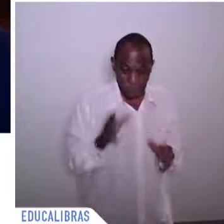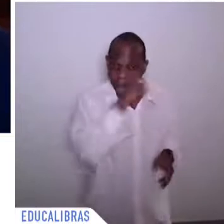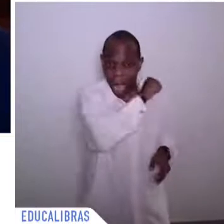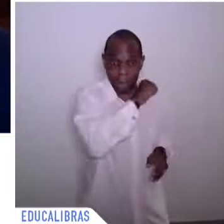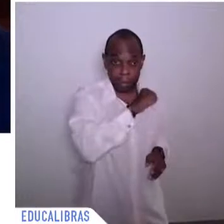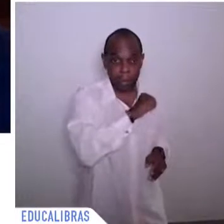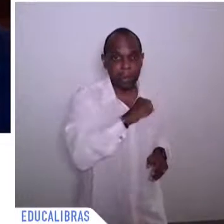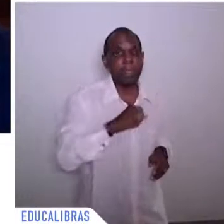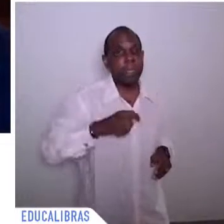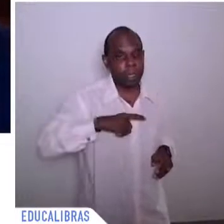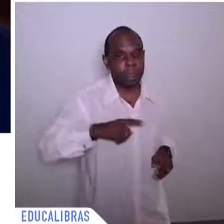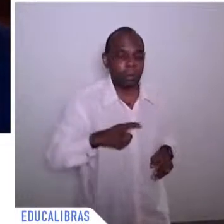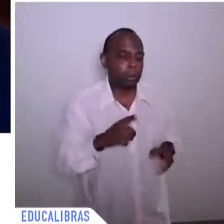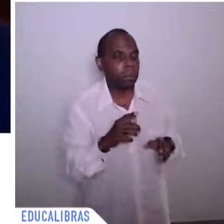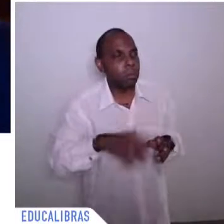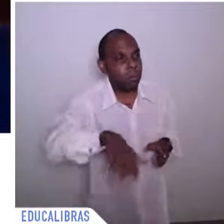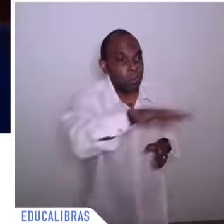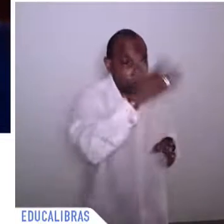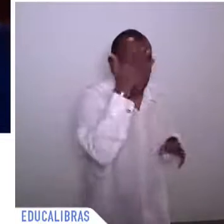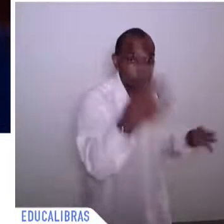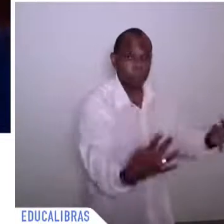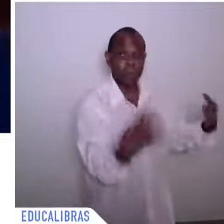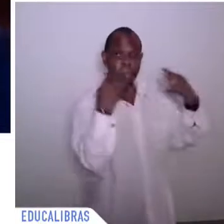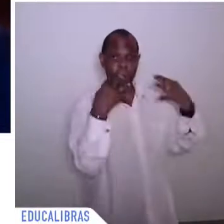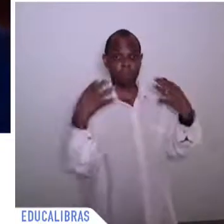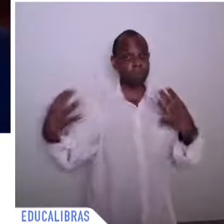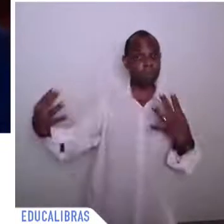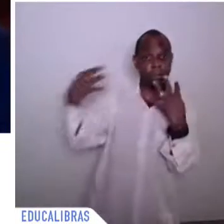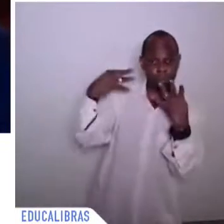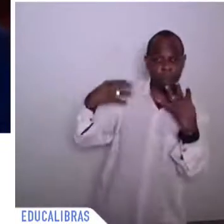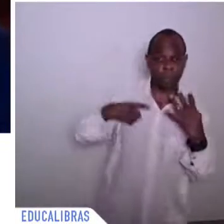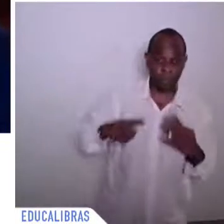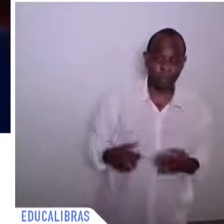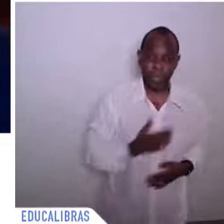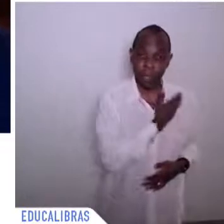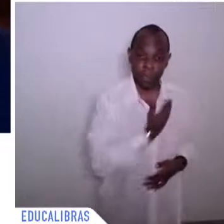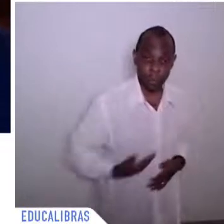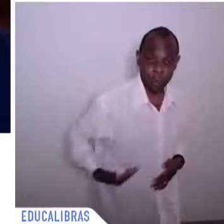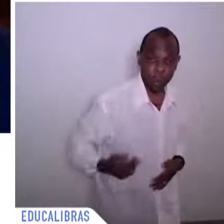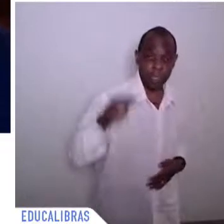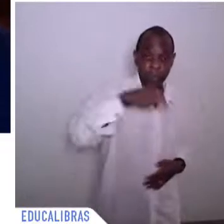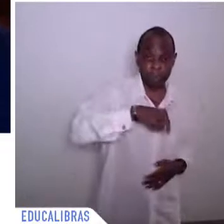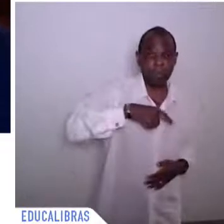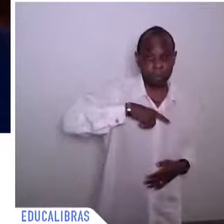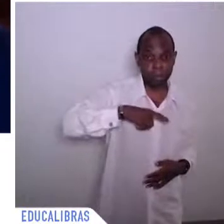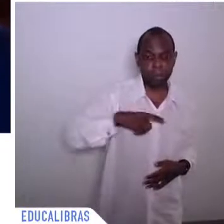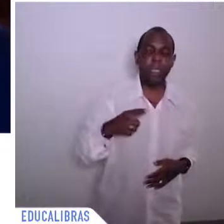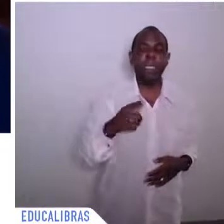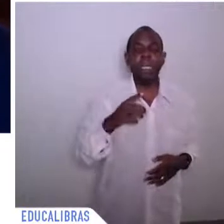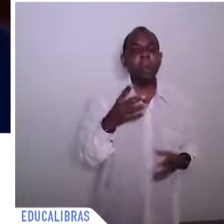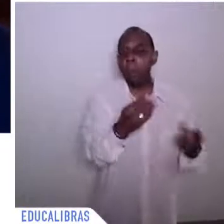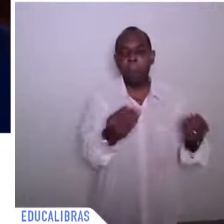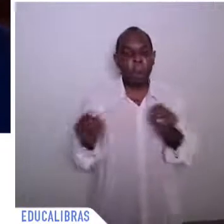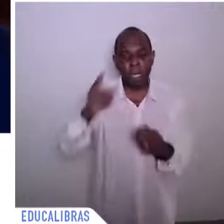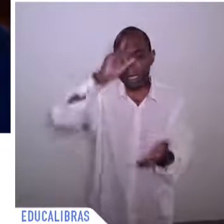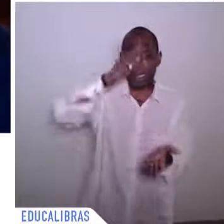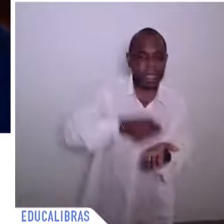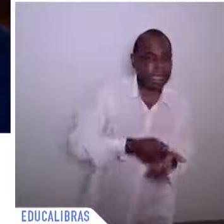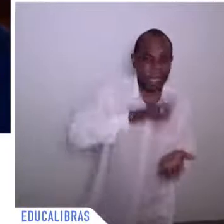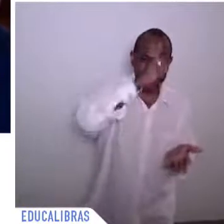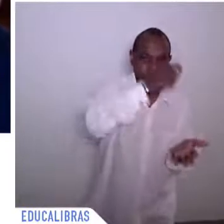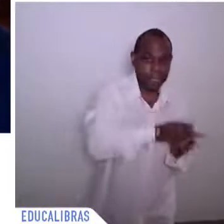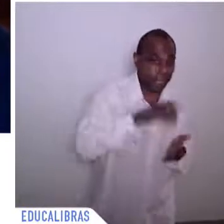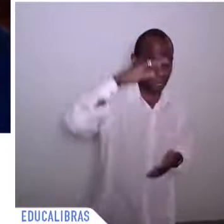quick reaction to what this or that person said? We see that all the time in the current government.